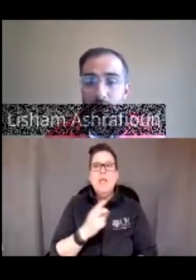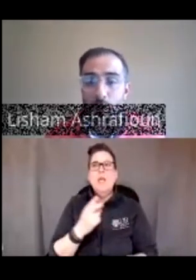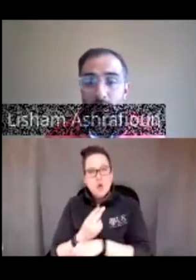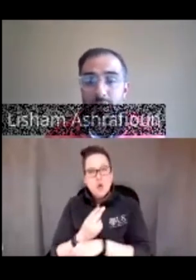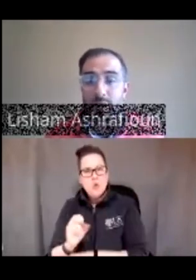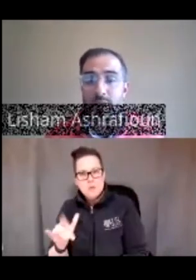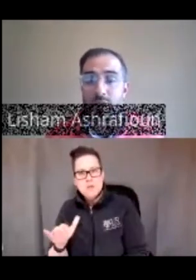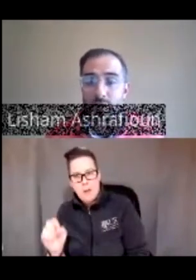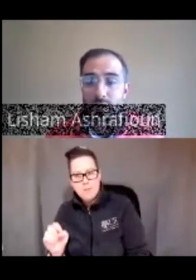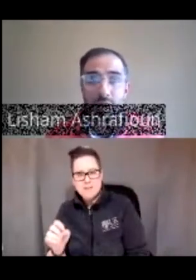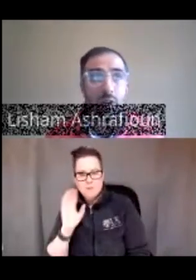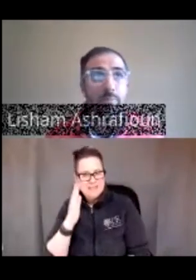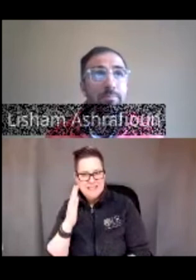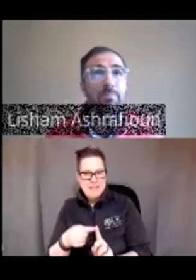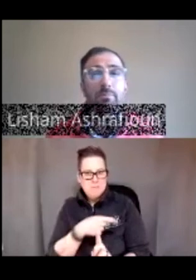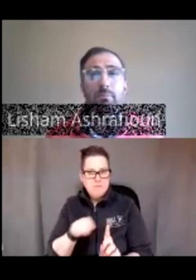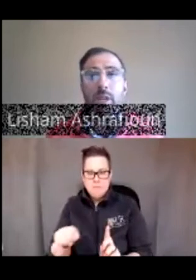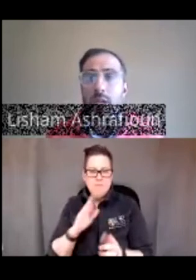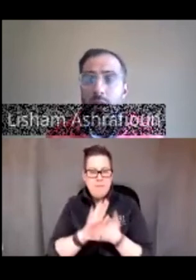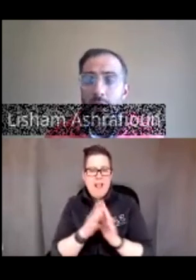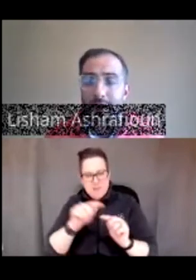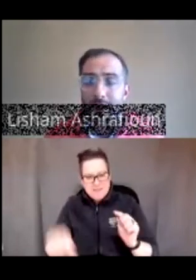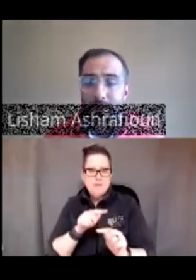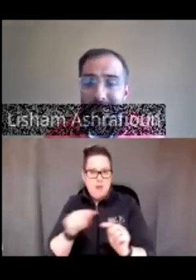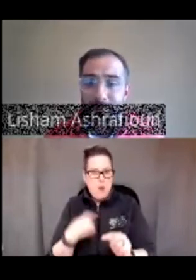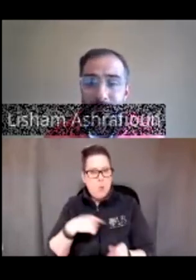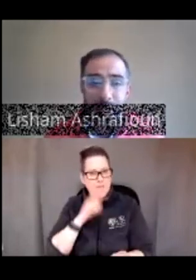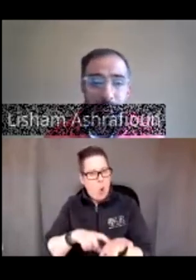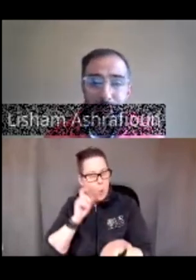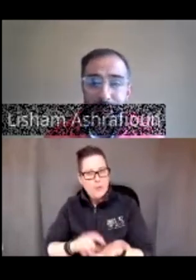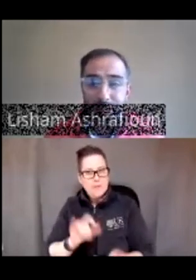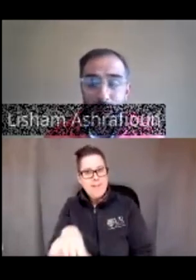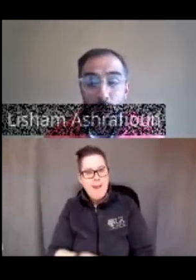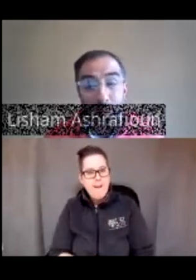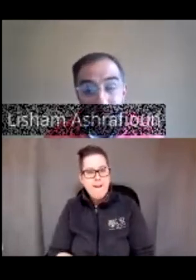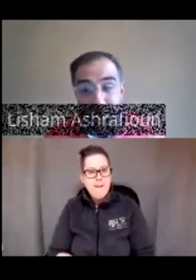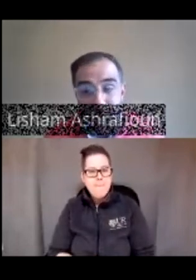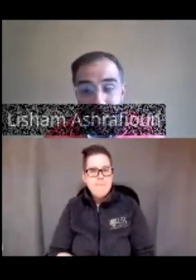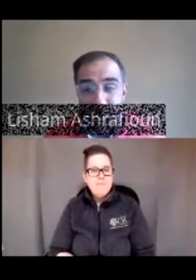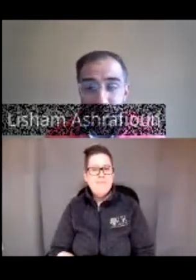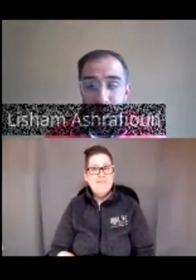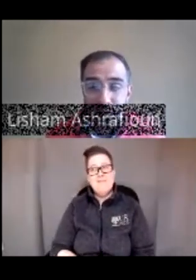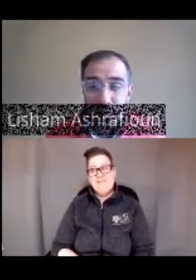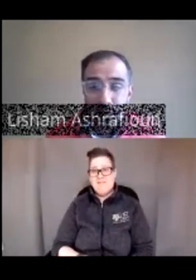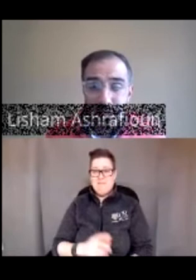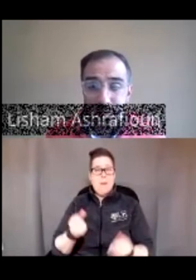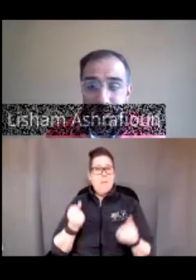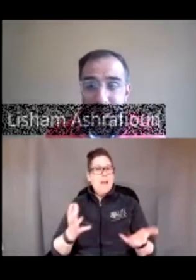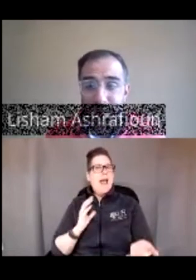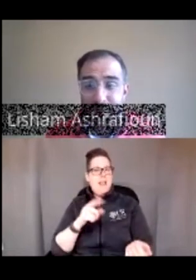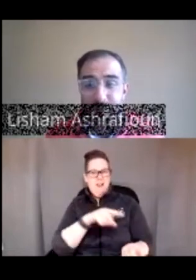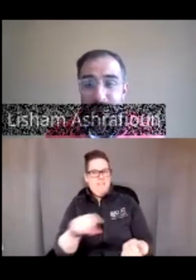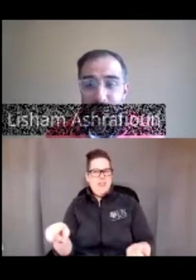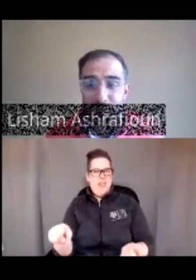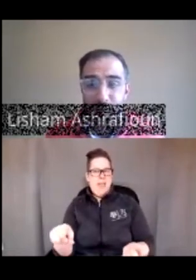vicious loneliness substance use cycle. This seems to be pretty illuminating, I think, for a lot of our